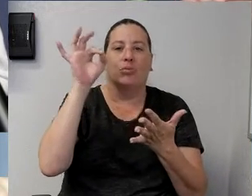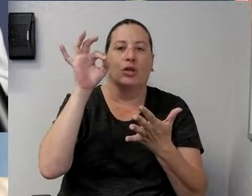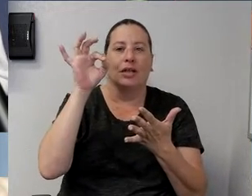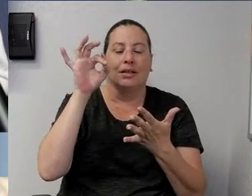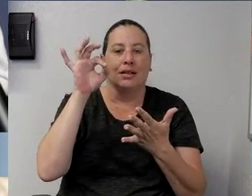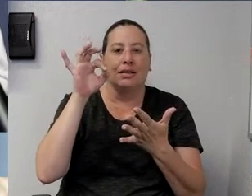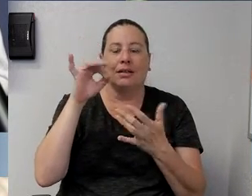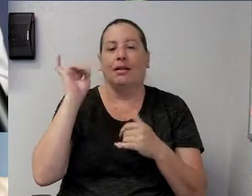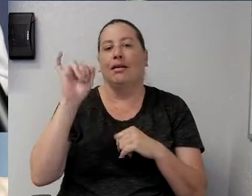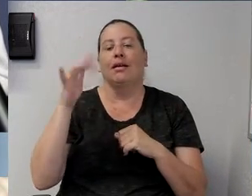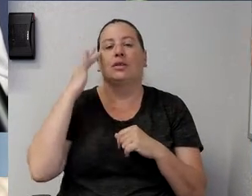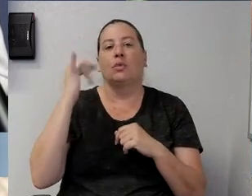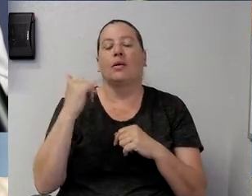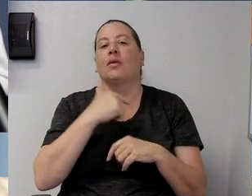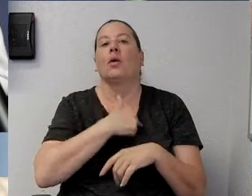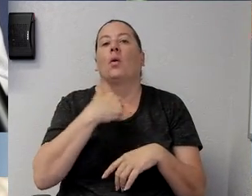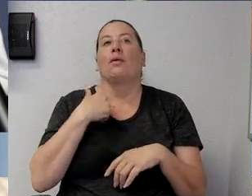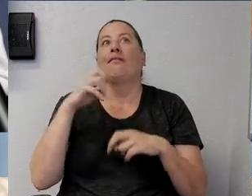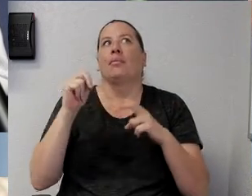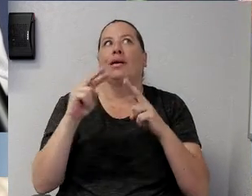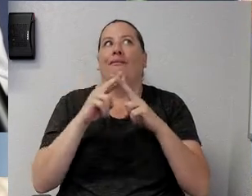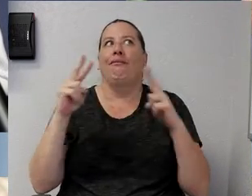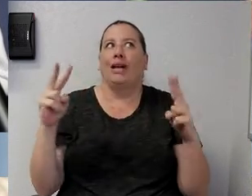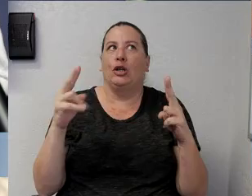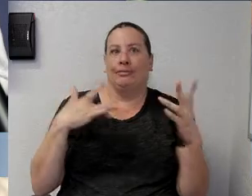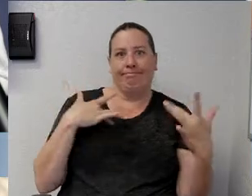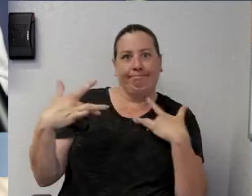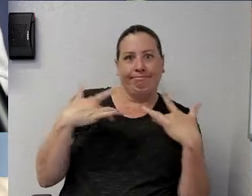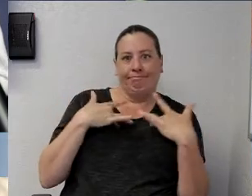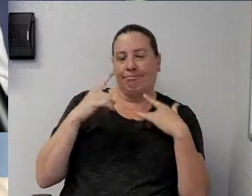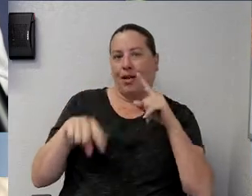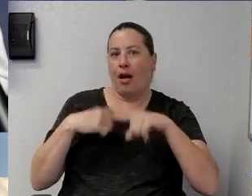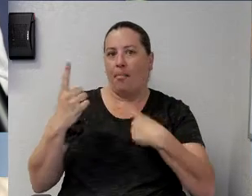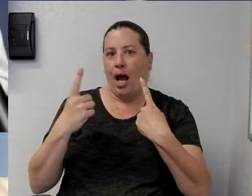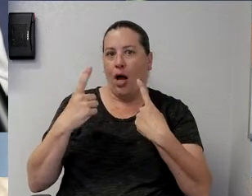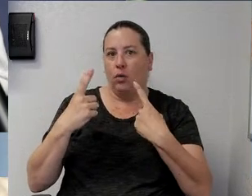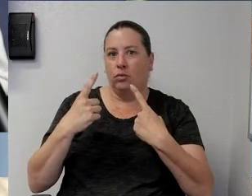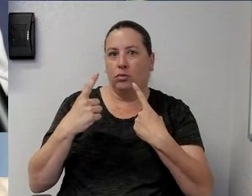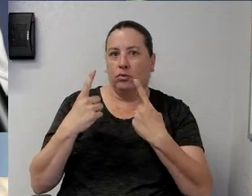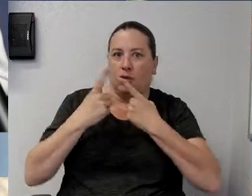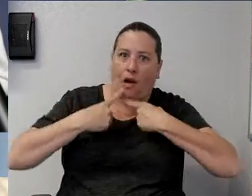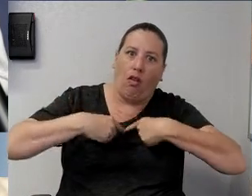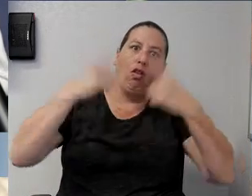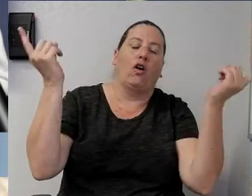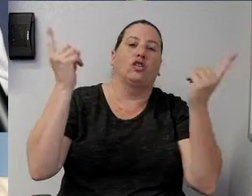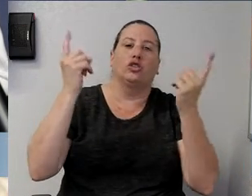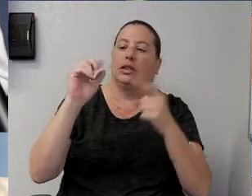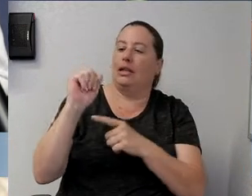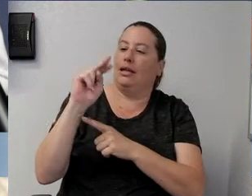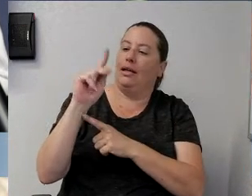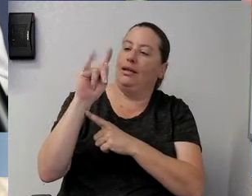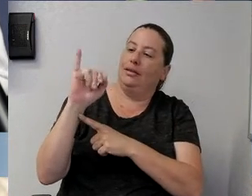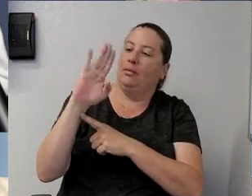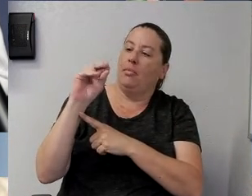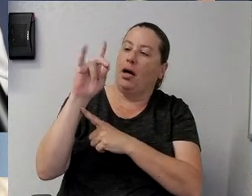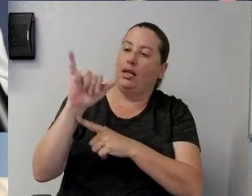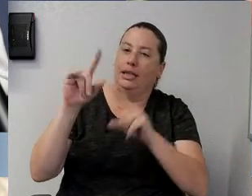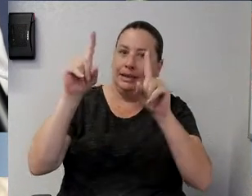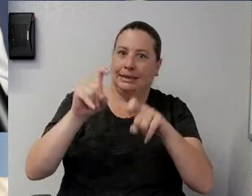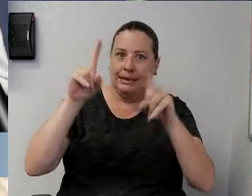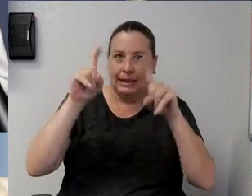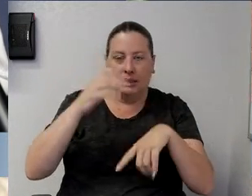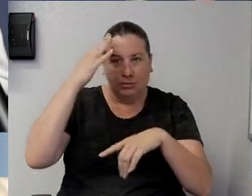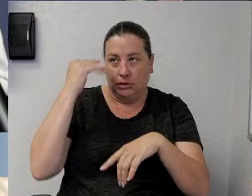there, and that's why we've been very wary about launching an antibody test, because there have been so many out